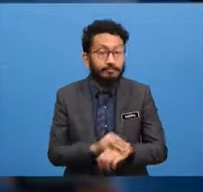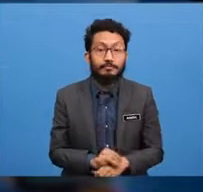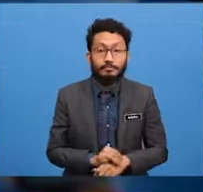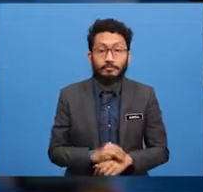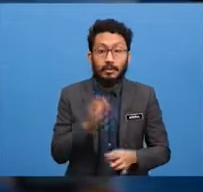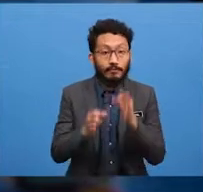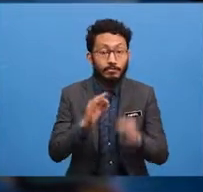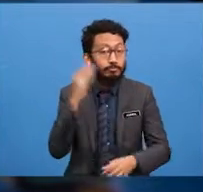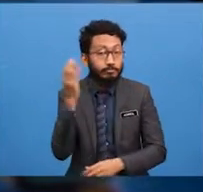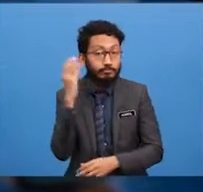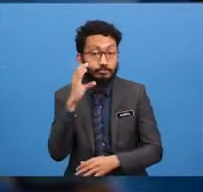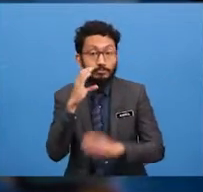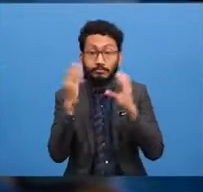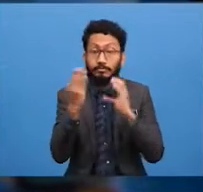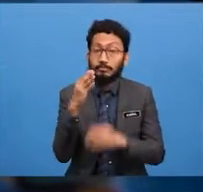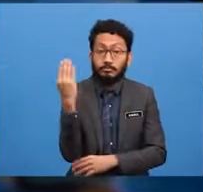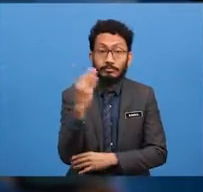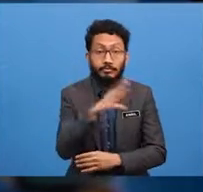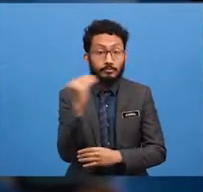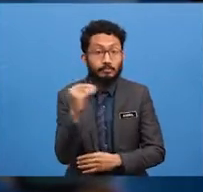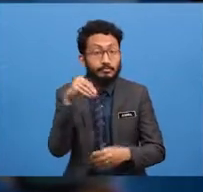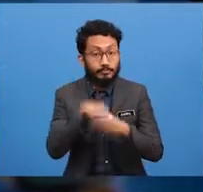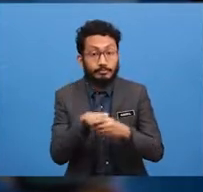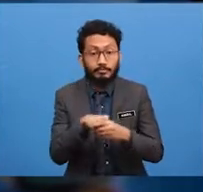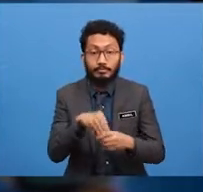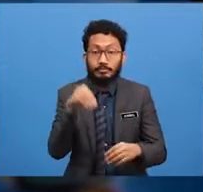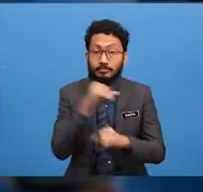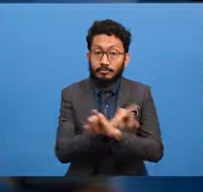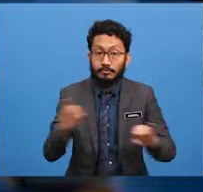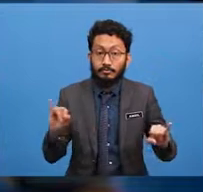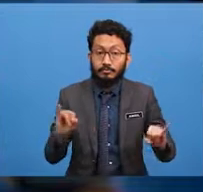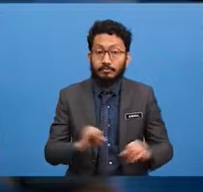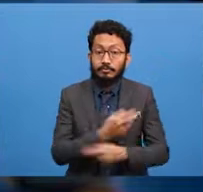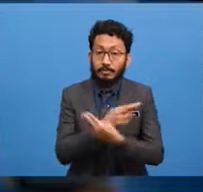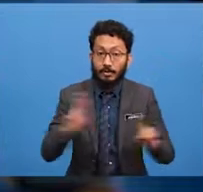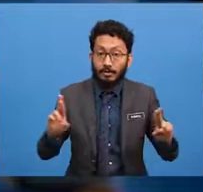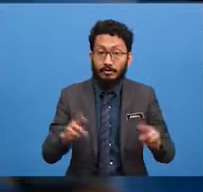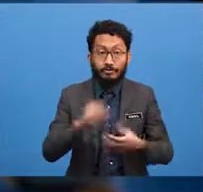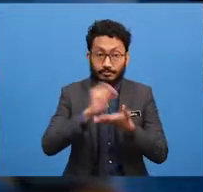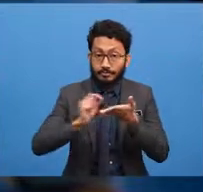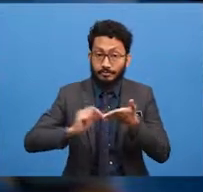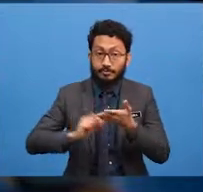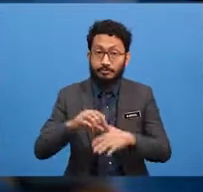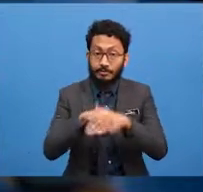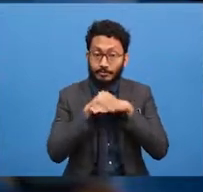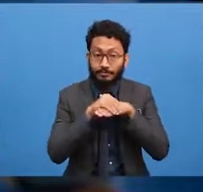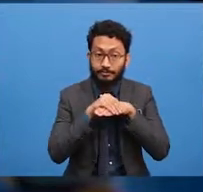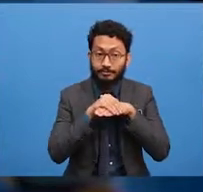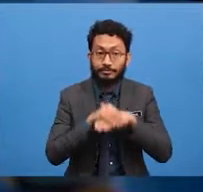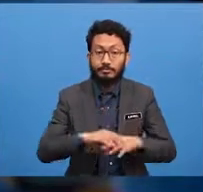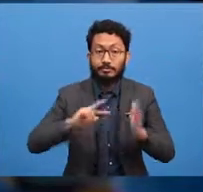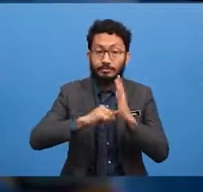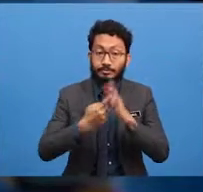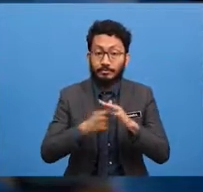conversation and also in informal written language. Now, let's start talking